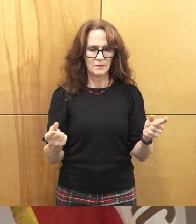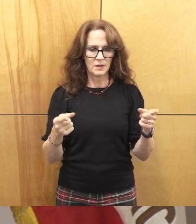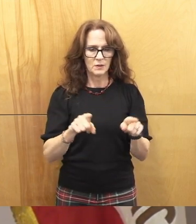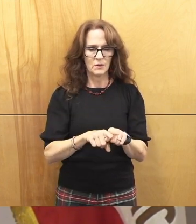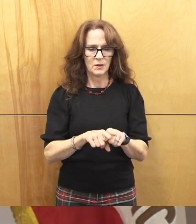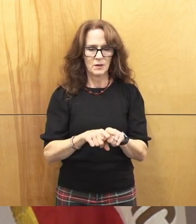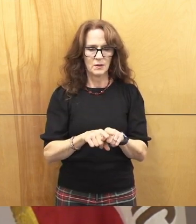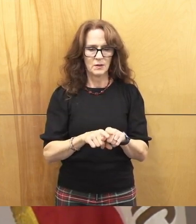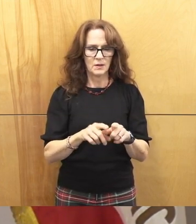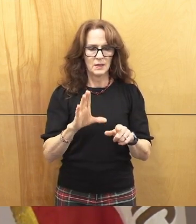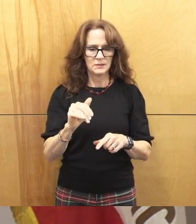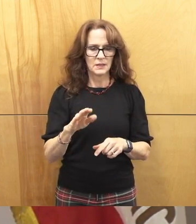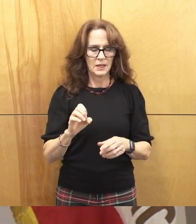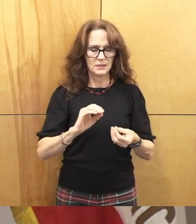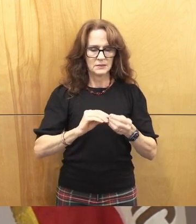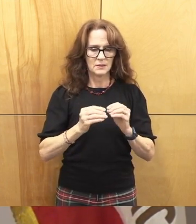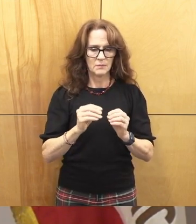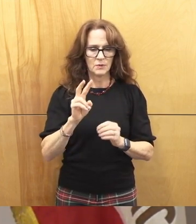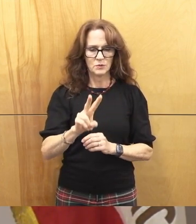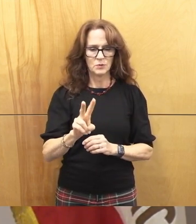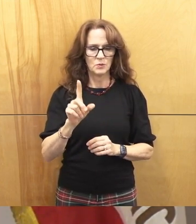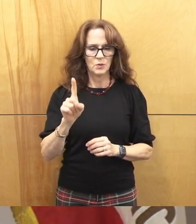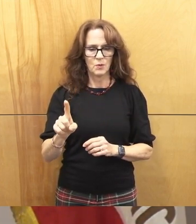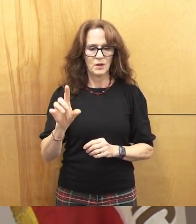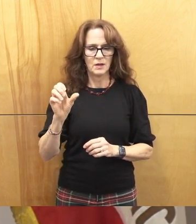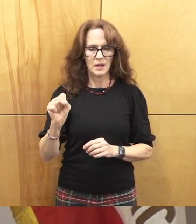case number